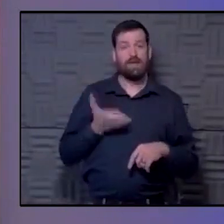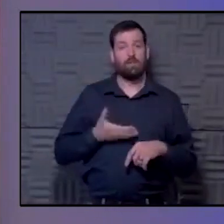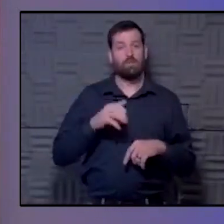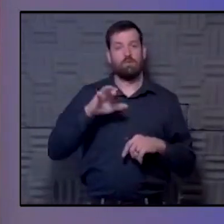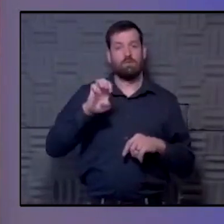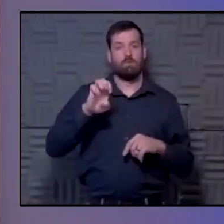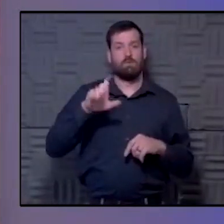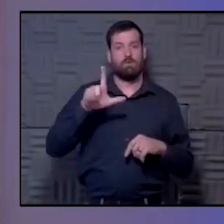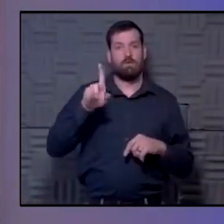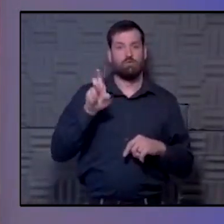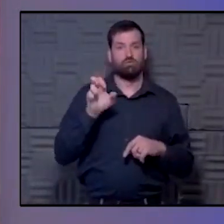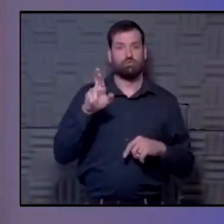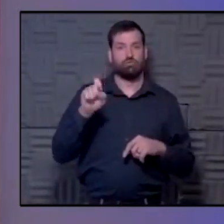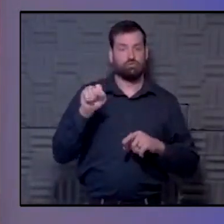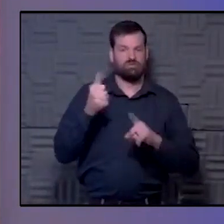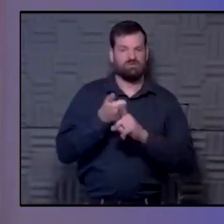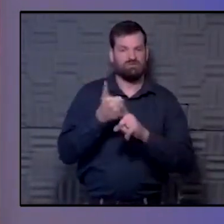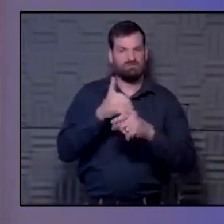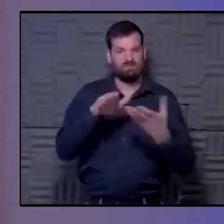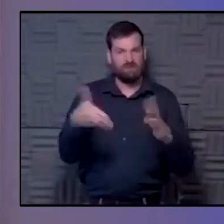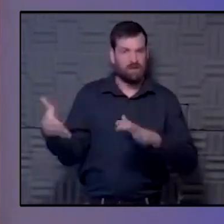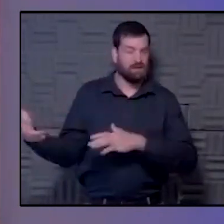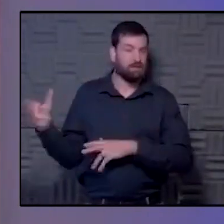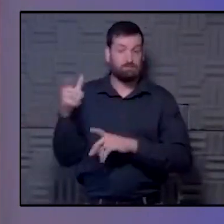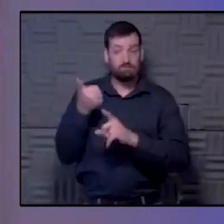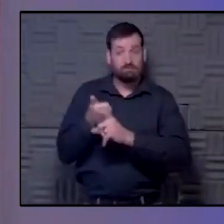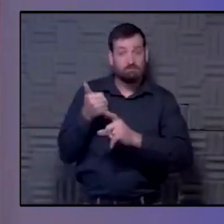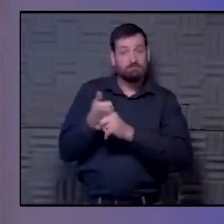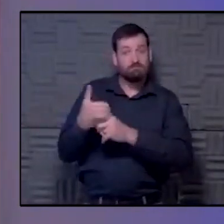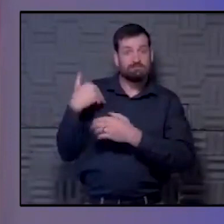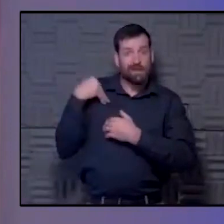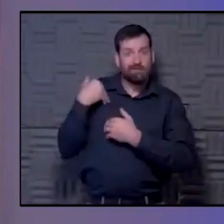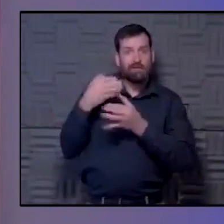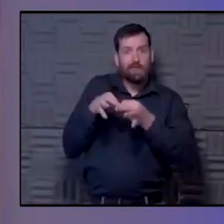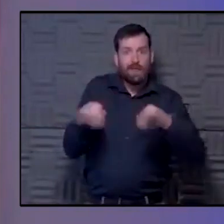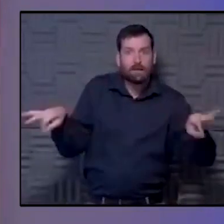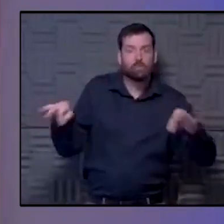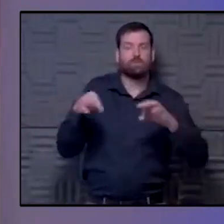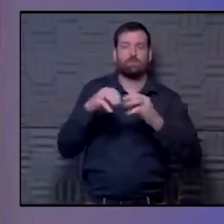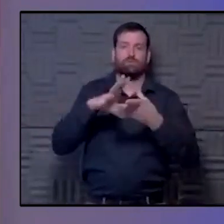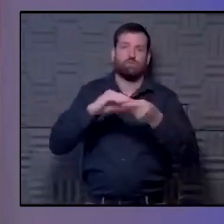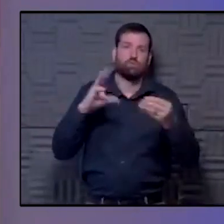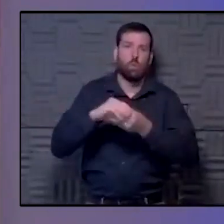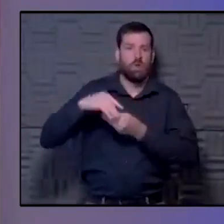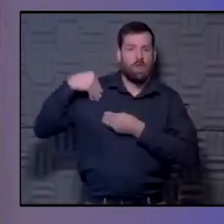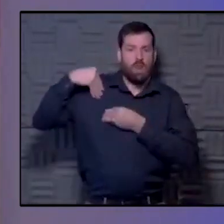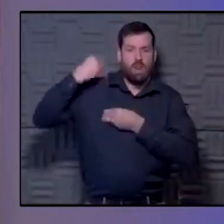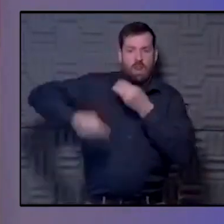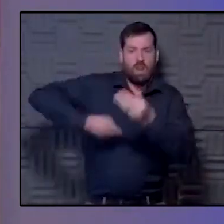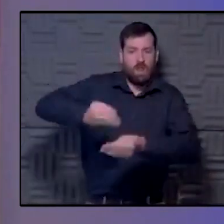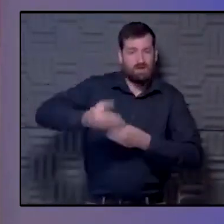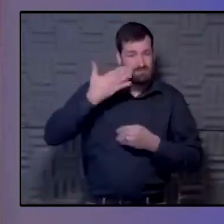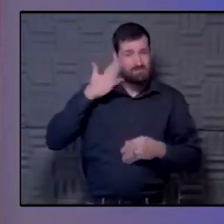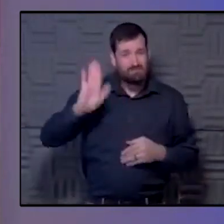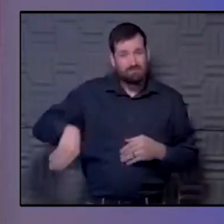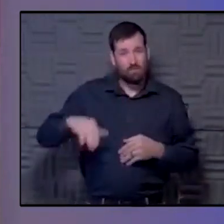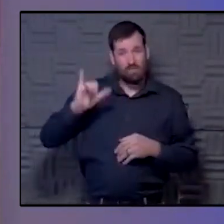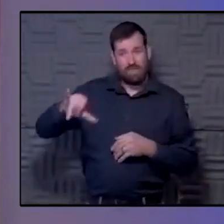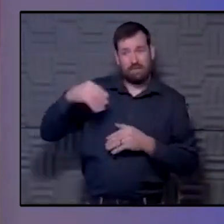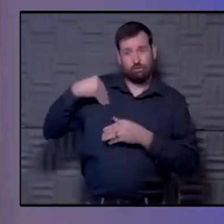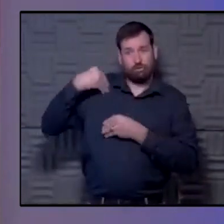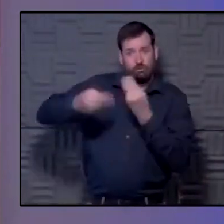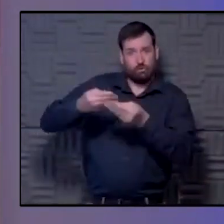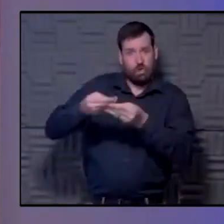elders are dying, and the elders are the ones that carry the language and the stories. And they said, we're losing this